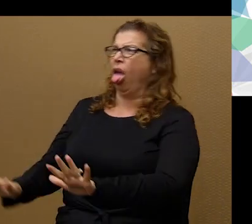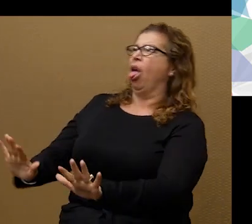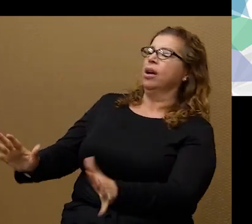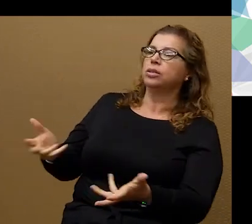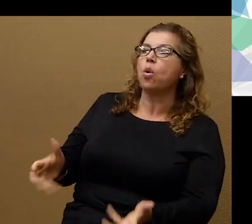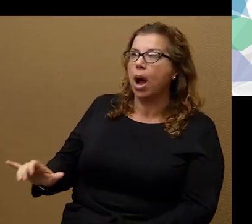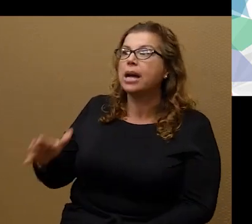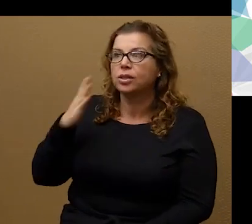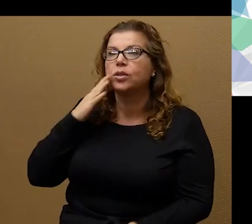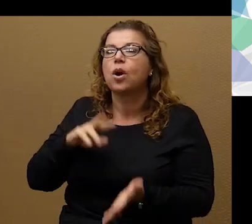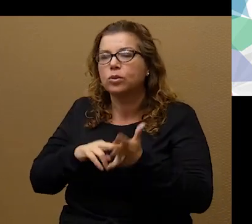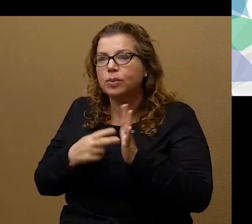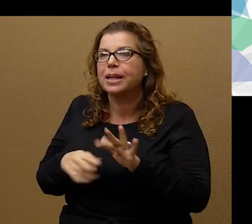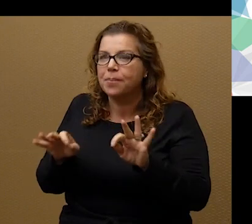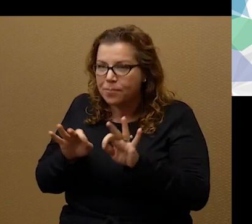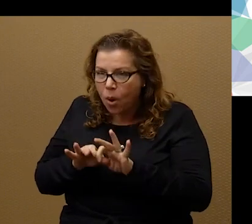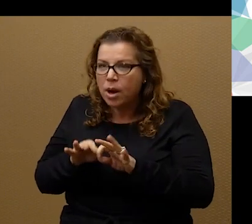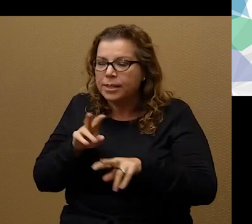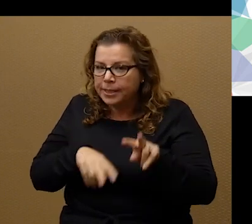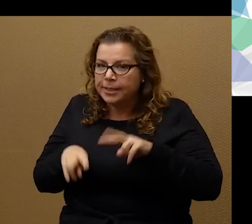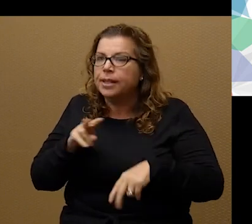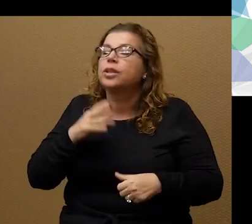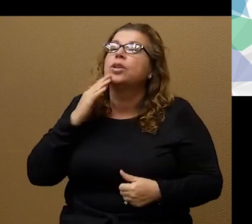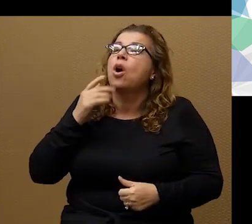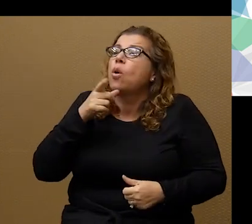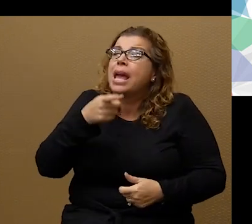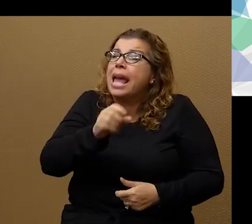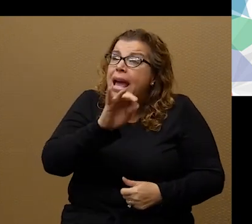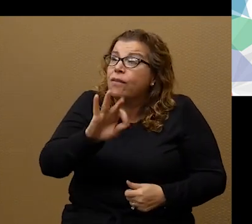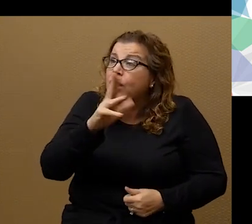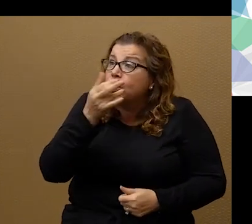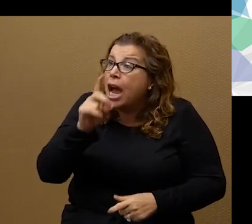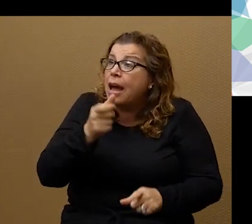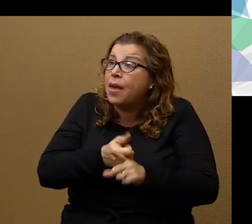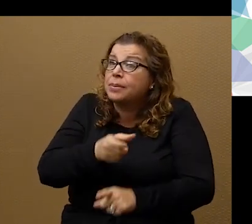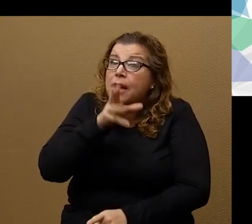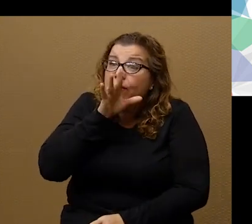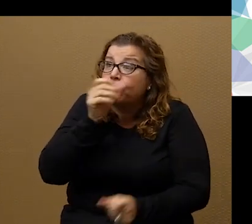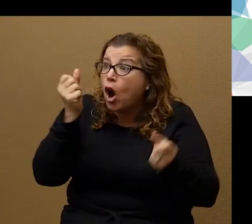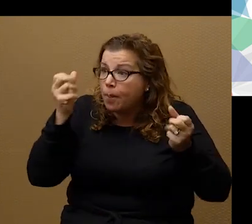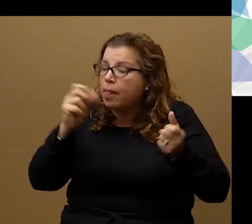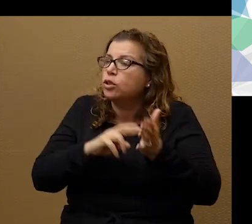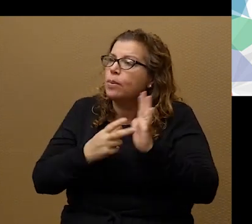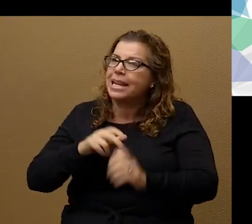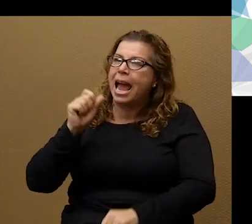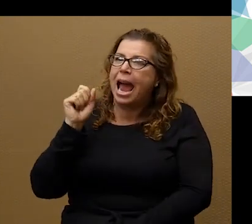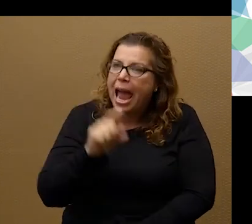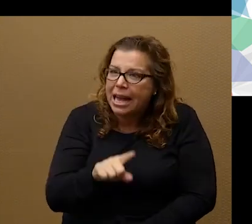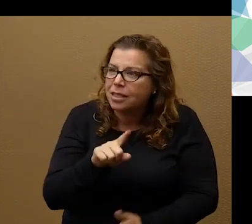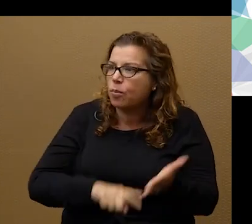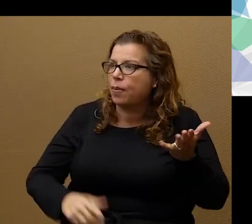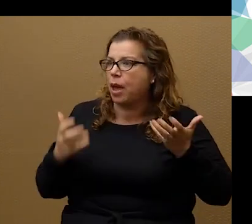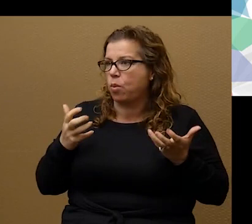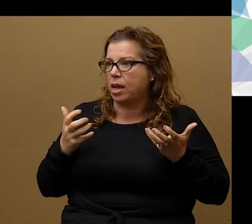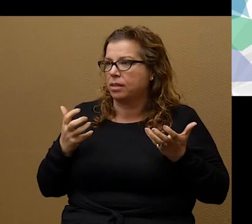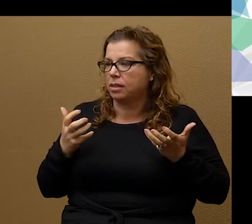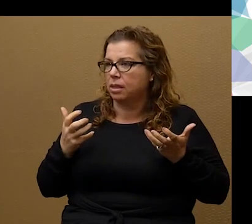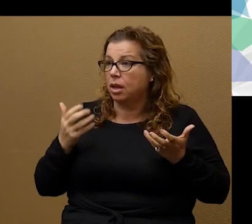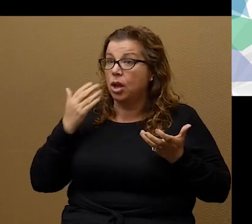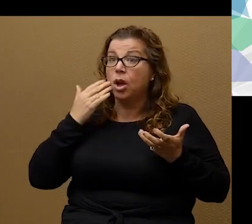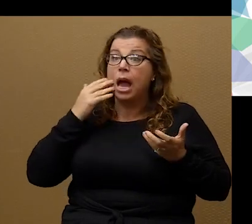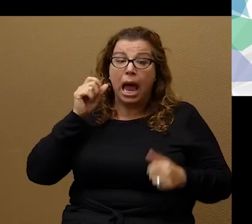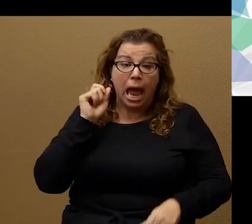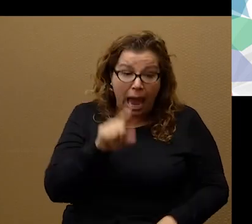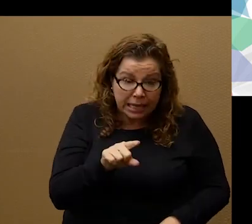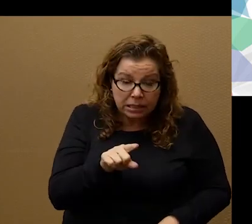Or what would you want as a prize? Because what they say might not be what you think it